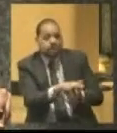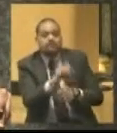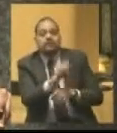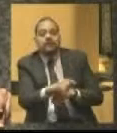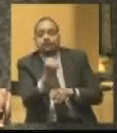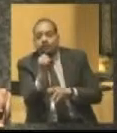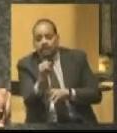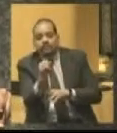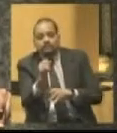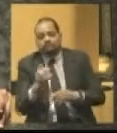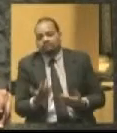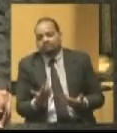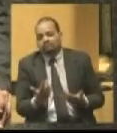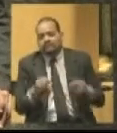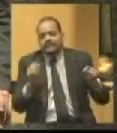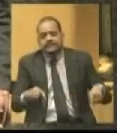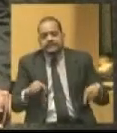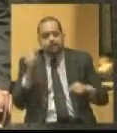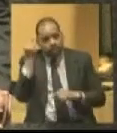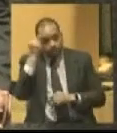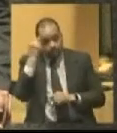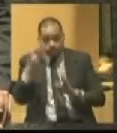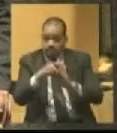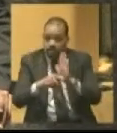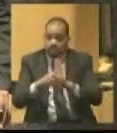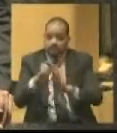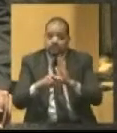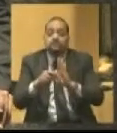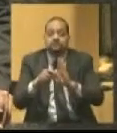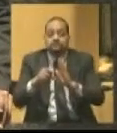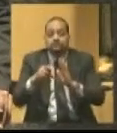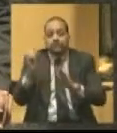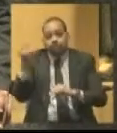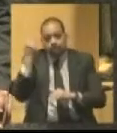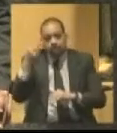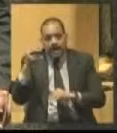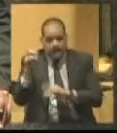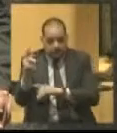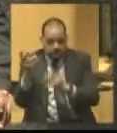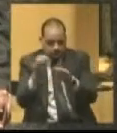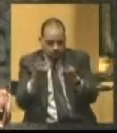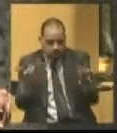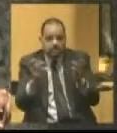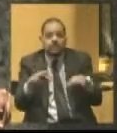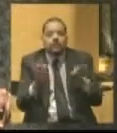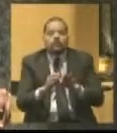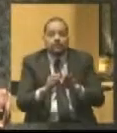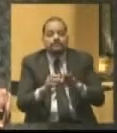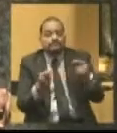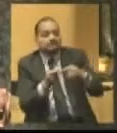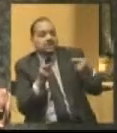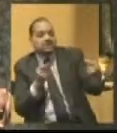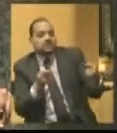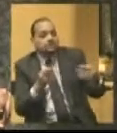the policy of this government, General-in-Chief Henry Halleck explained to Grant in March, quote, to withdraw from the enemy as much productive labor